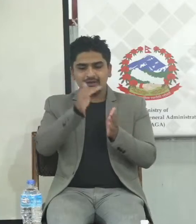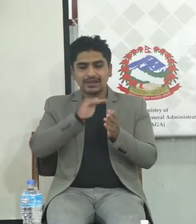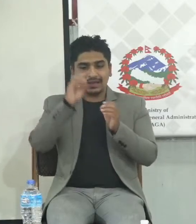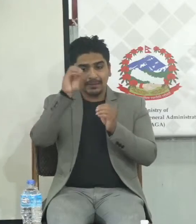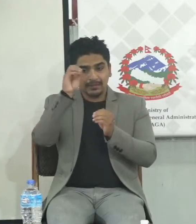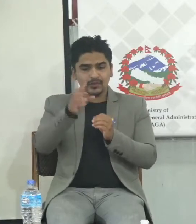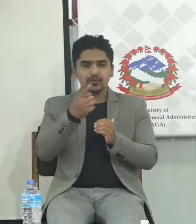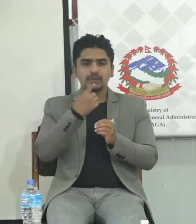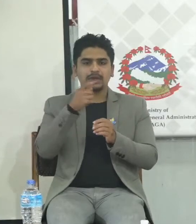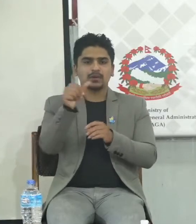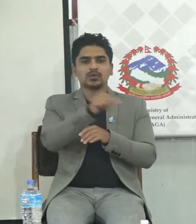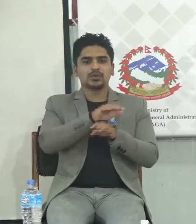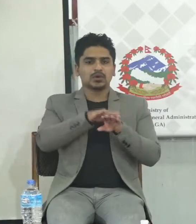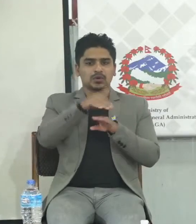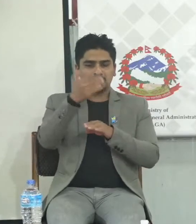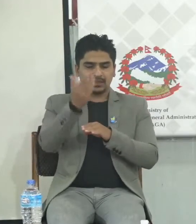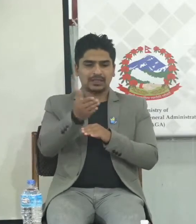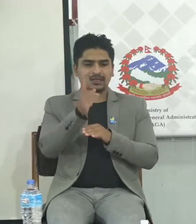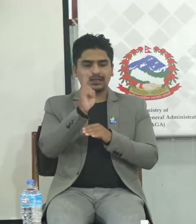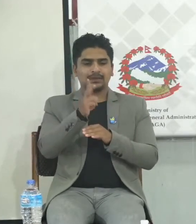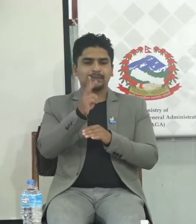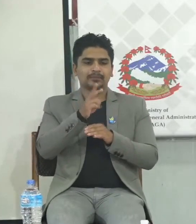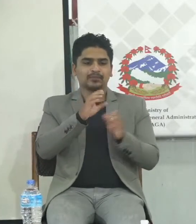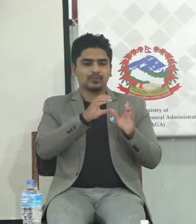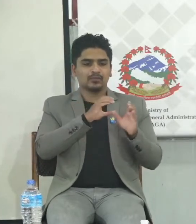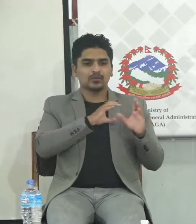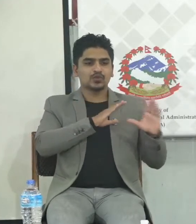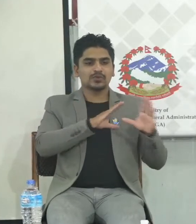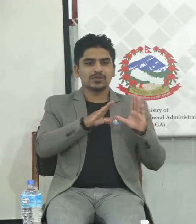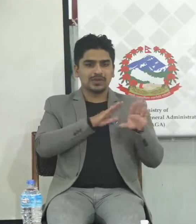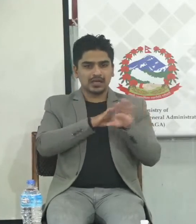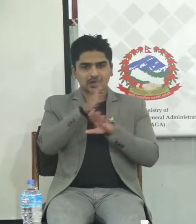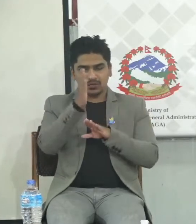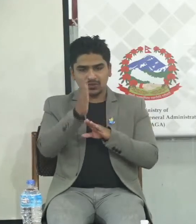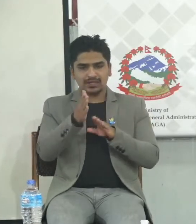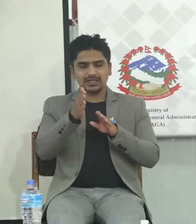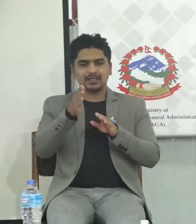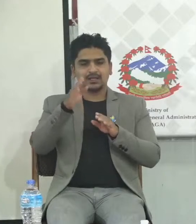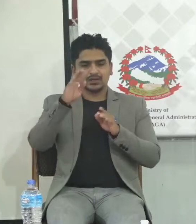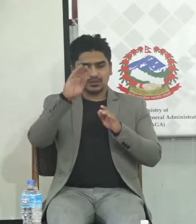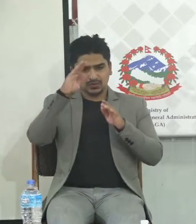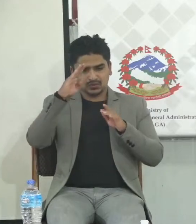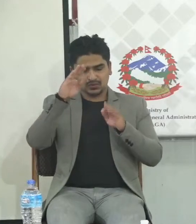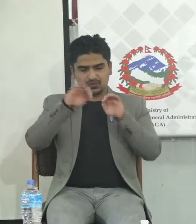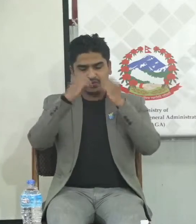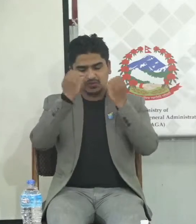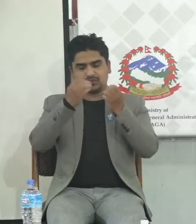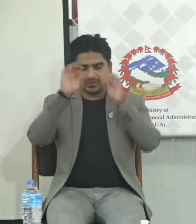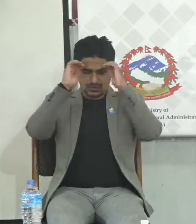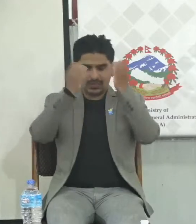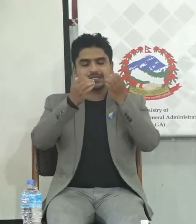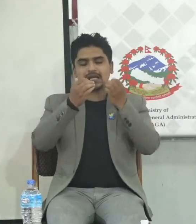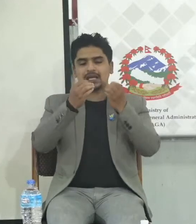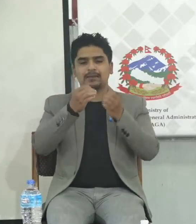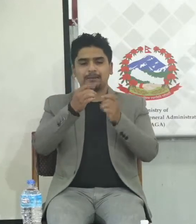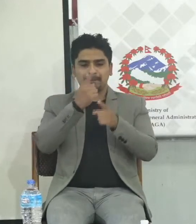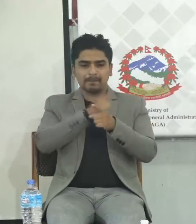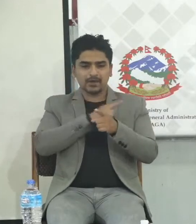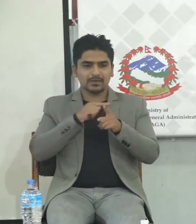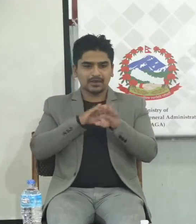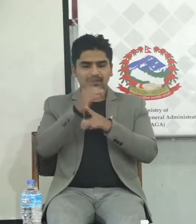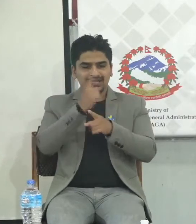women volunteers, teachers, I mean especially the head teachers, principals, they